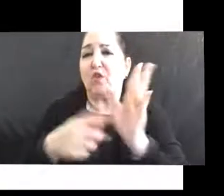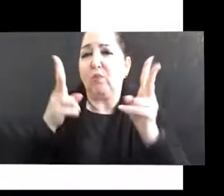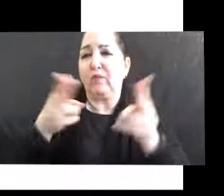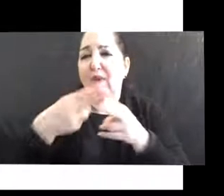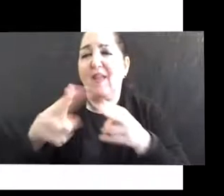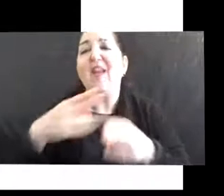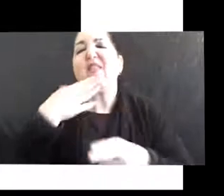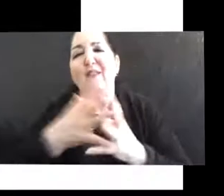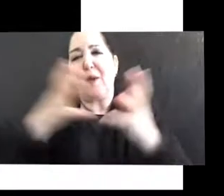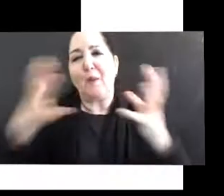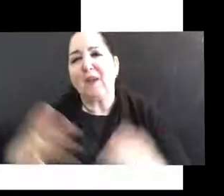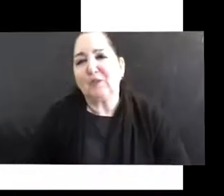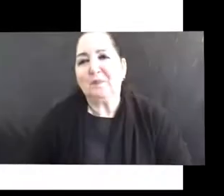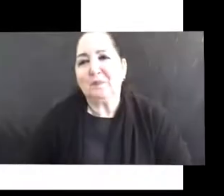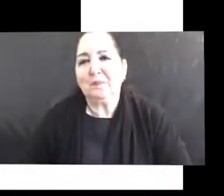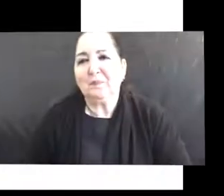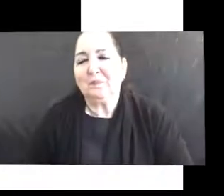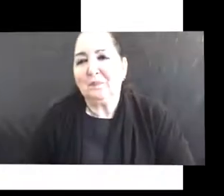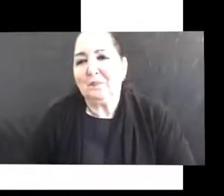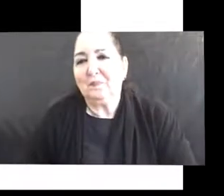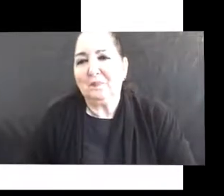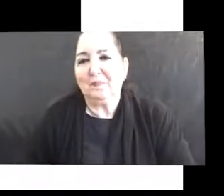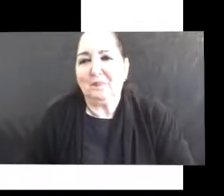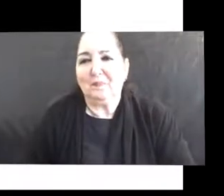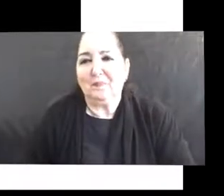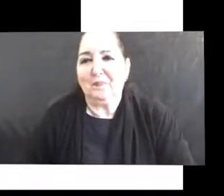that. And thank you very much.